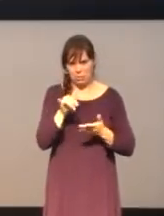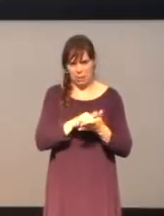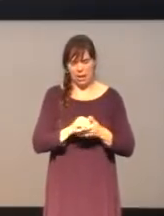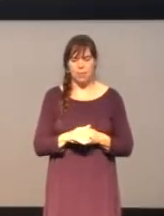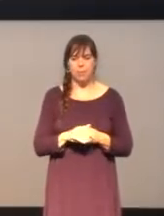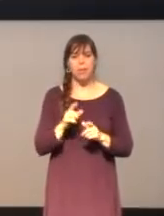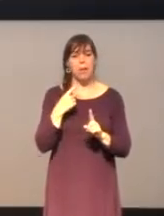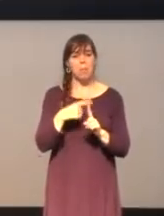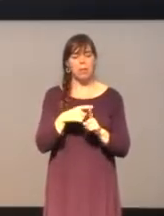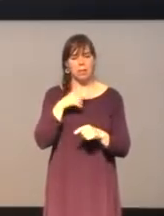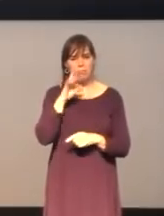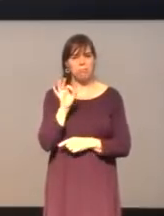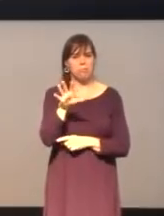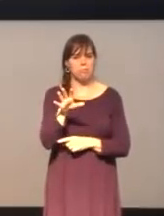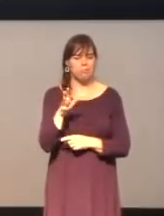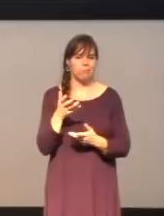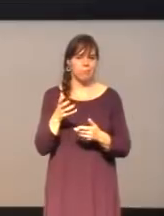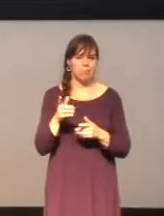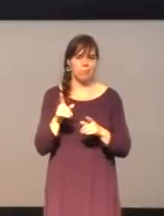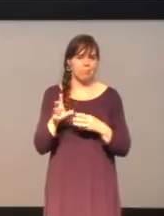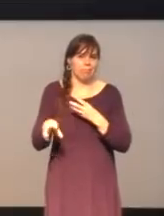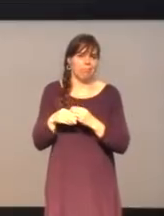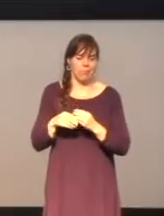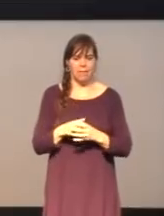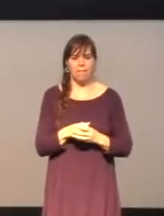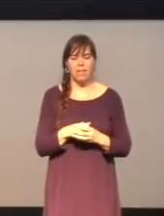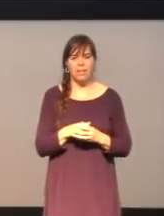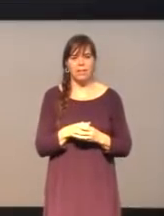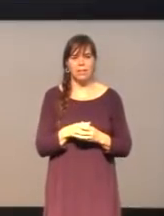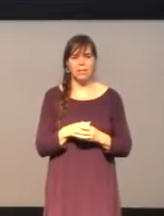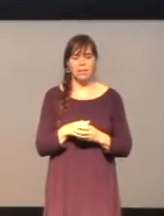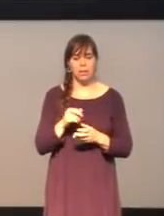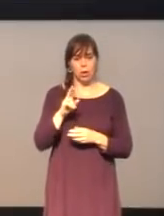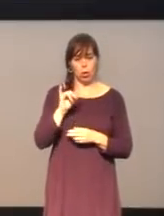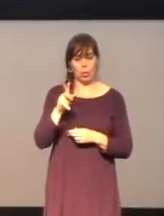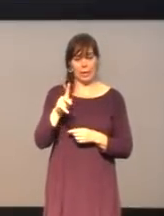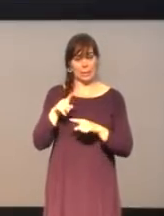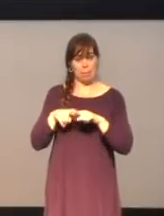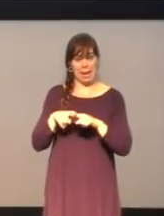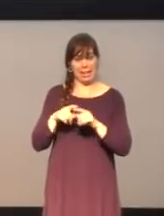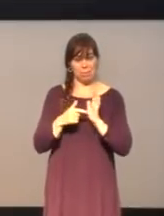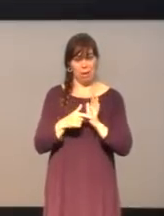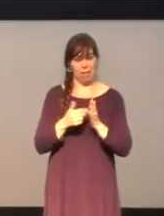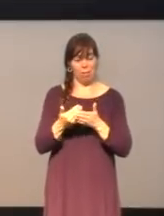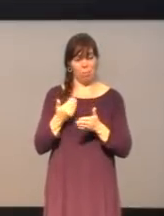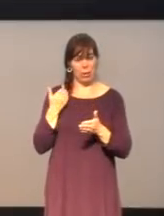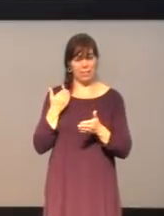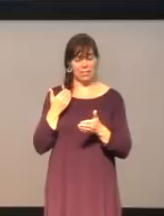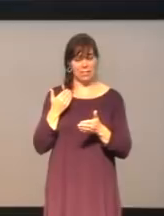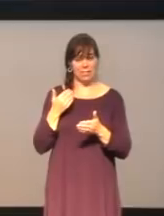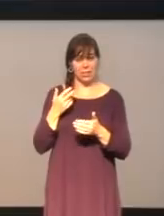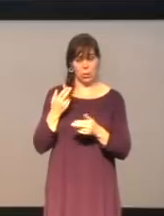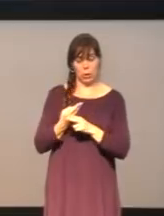I'll just state this sort of parenthetically that, our risk-based model previously, based